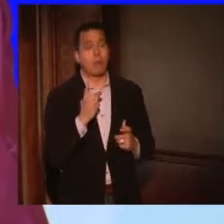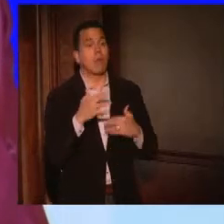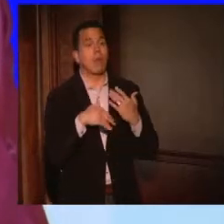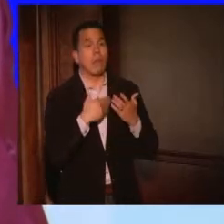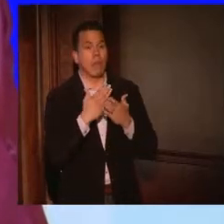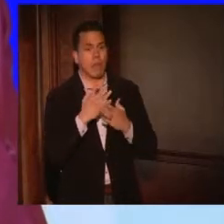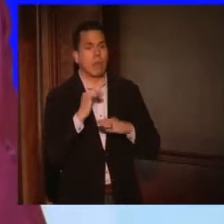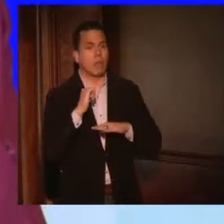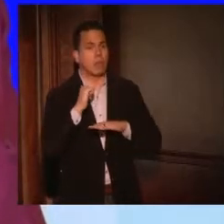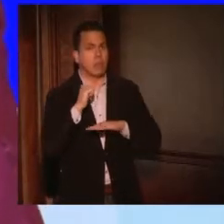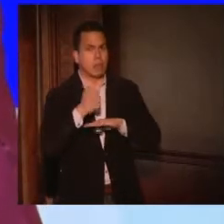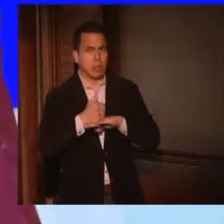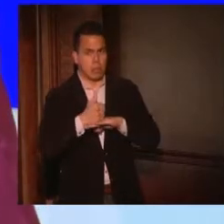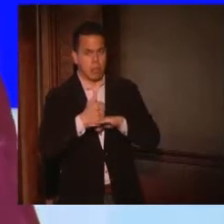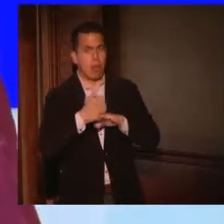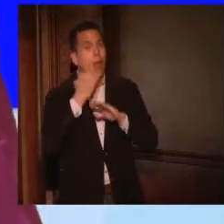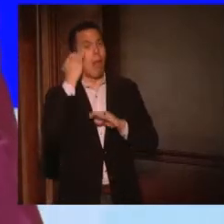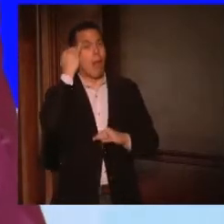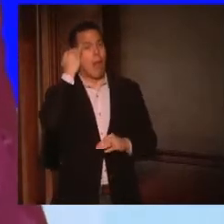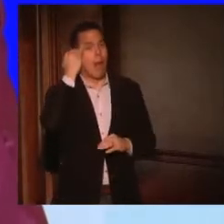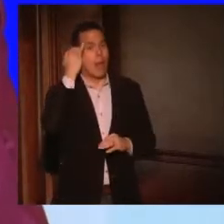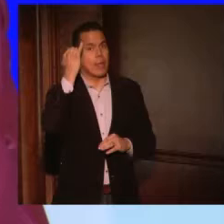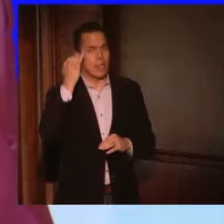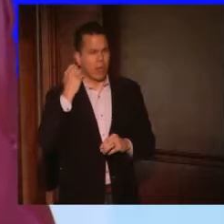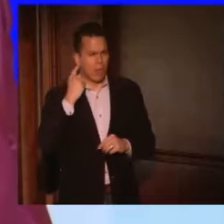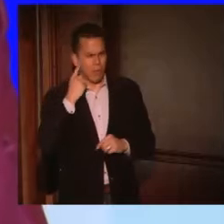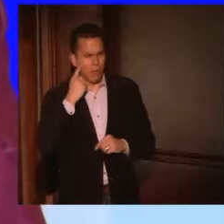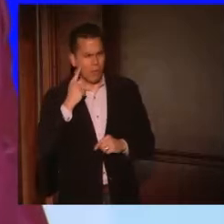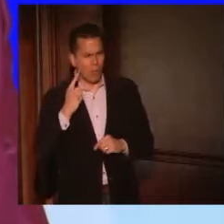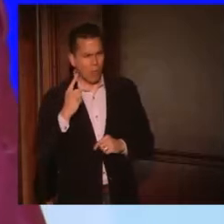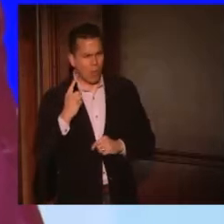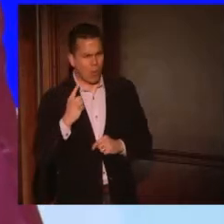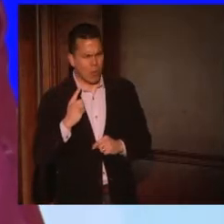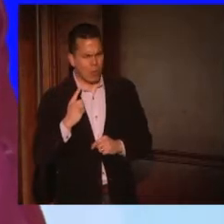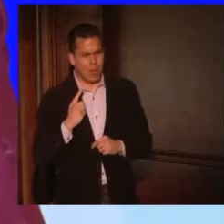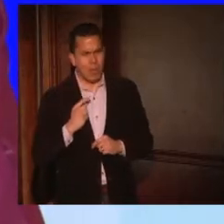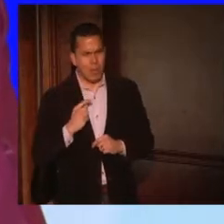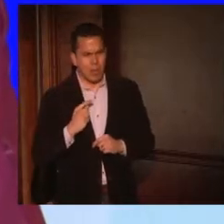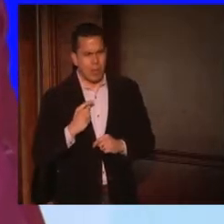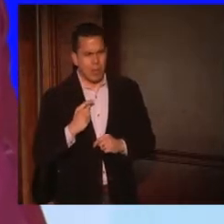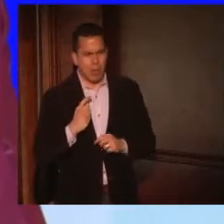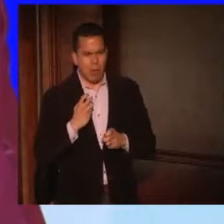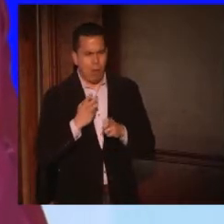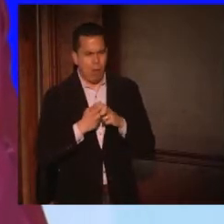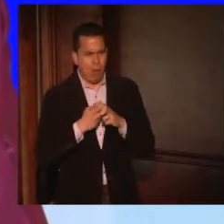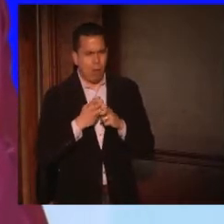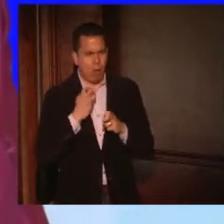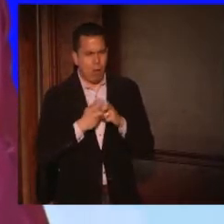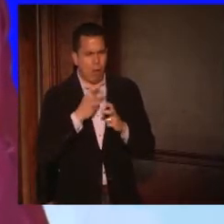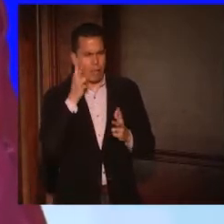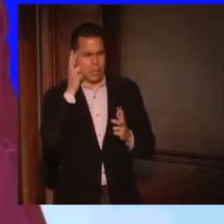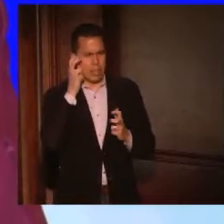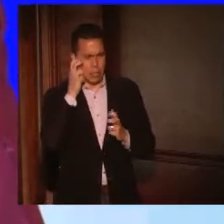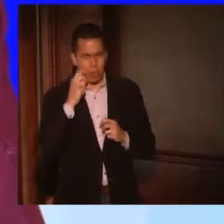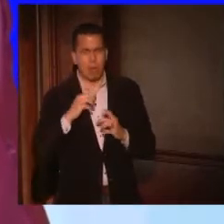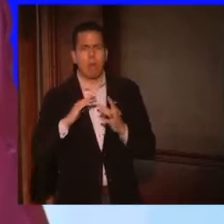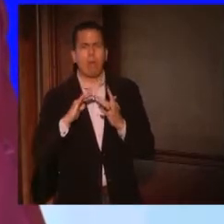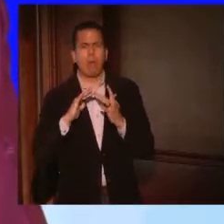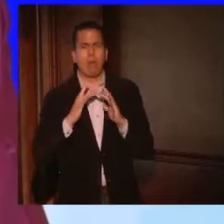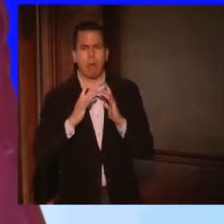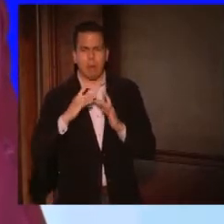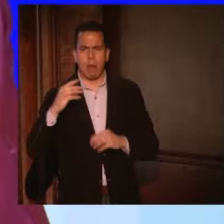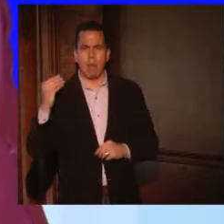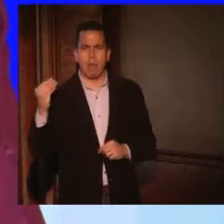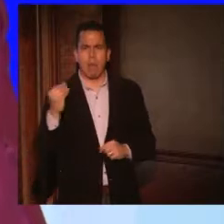different ways. Then we come up with an idea of M-Pesa. There was a mobile money that you could get. Pay, but it was again was expensive